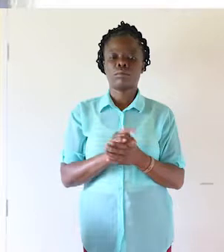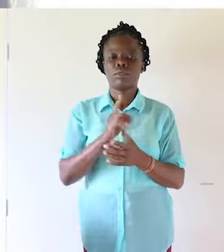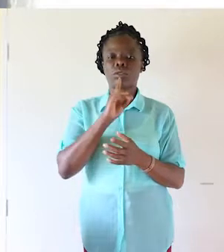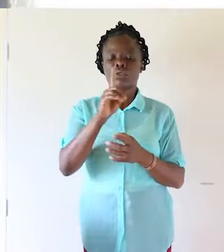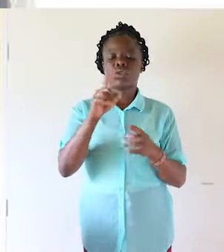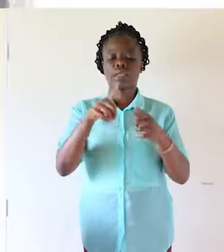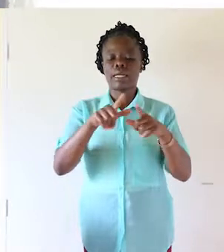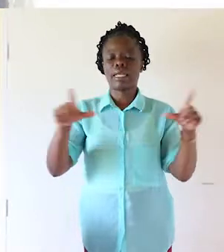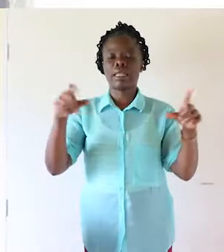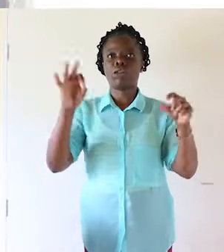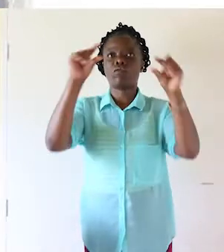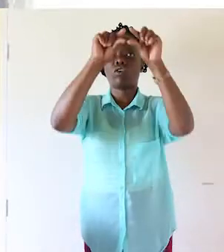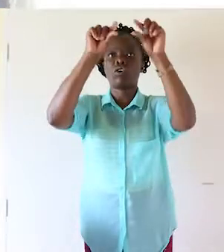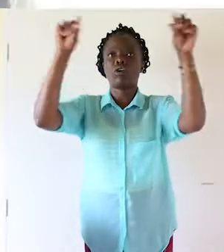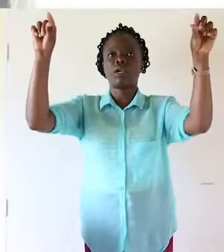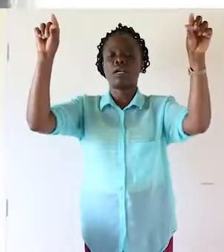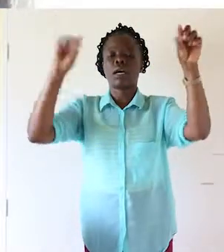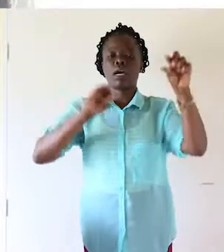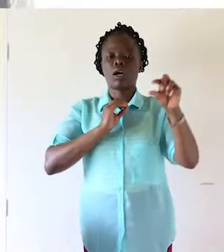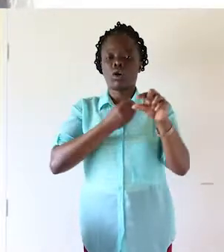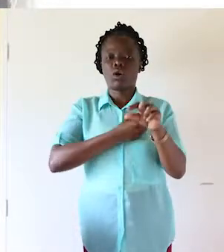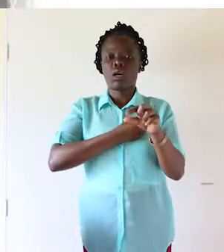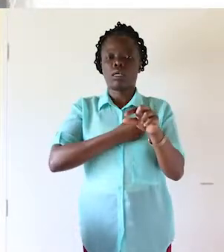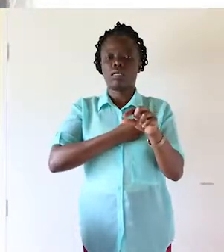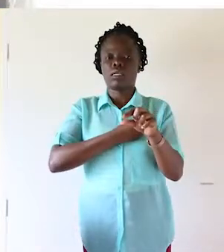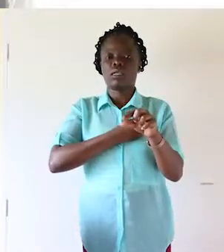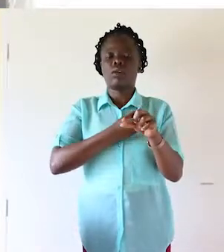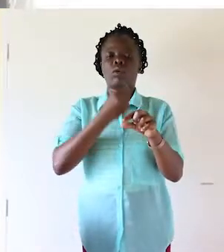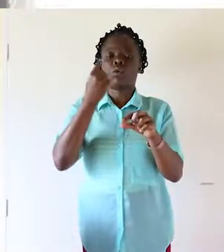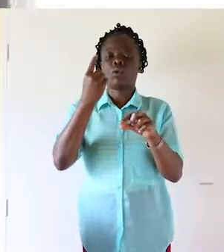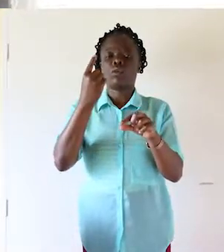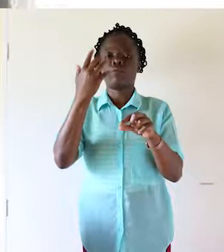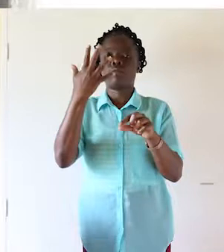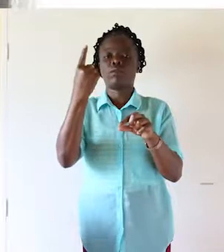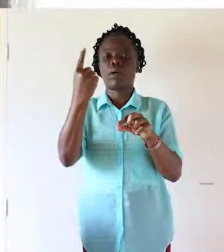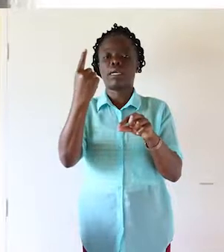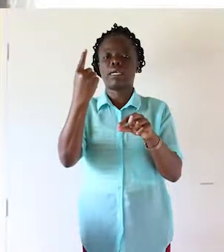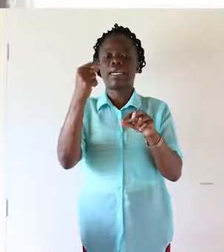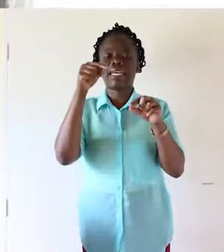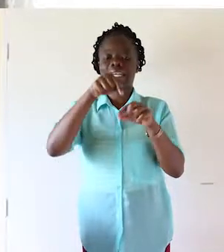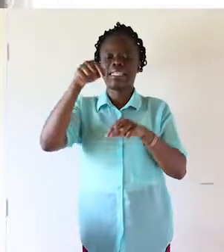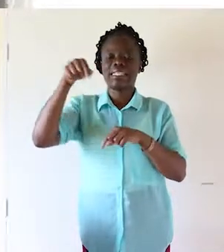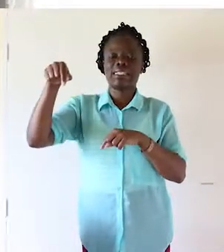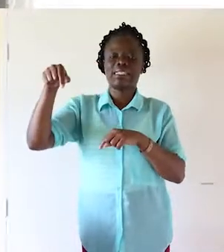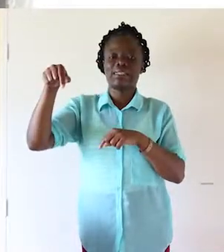So the length of our rod, the full length will be 51 inches.